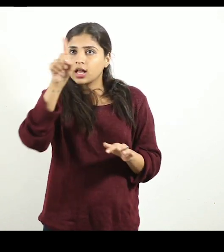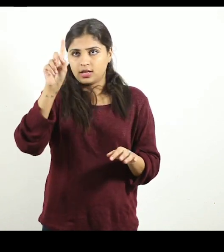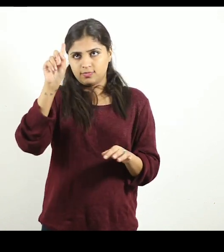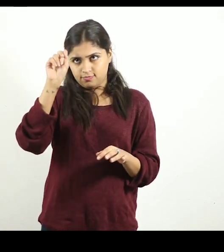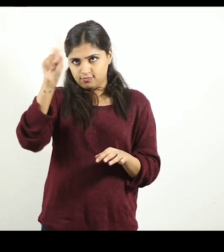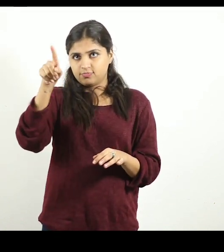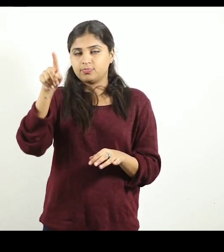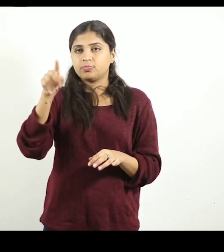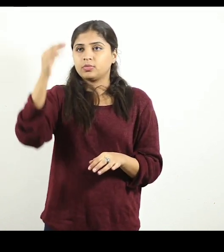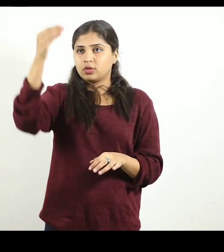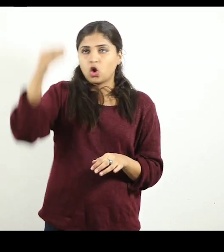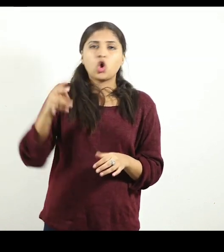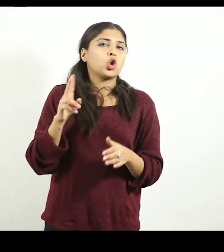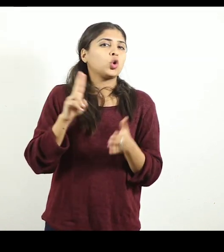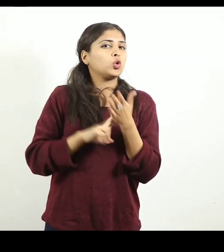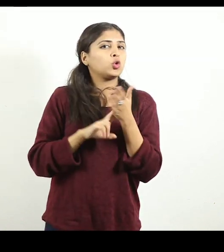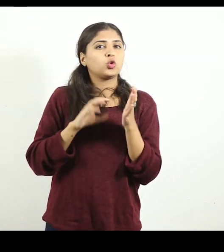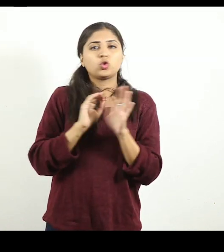No Border.